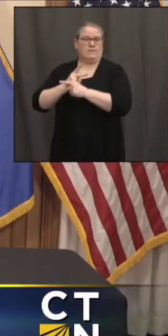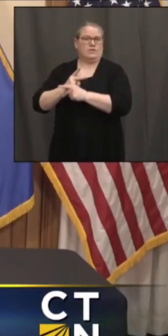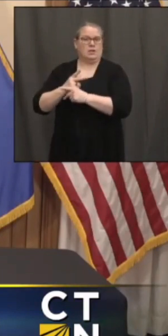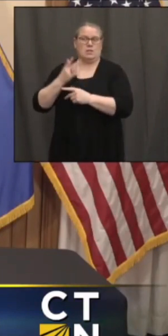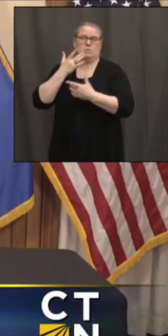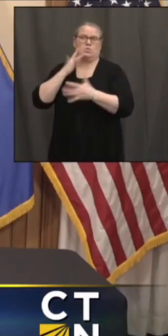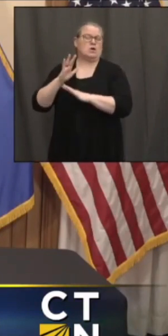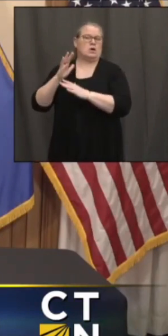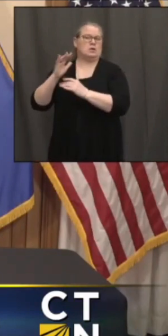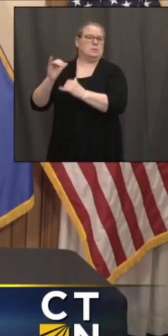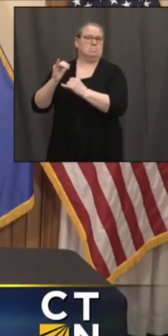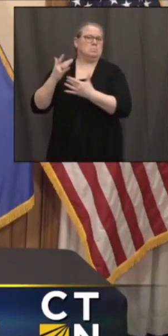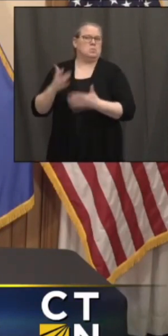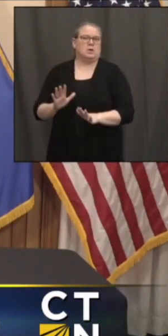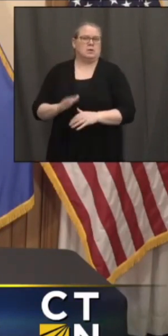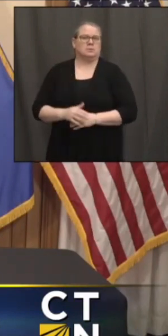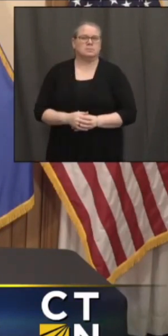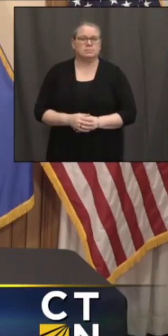The Day of New London.